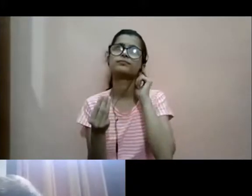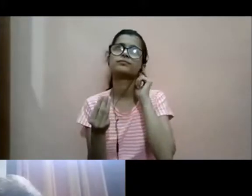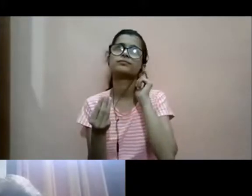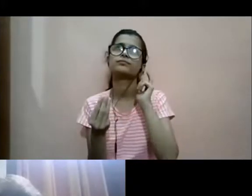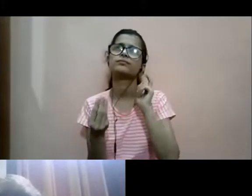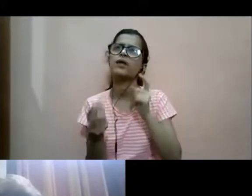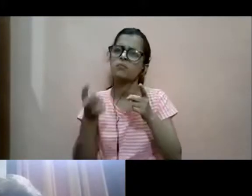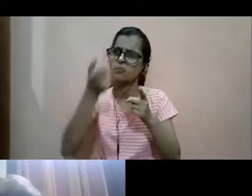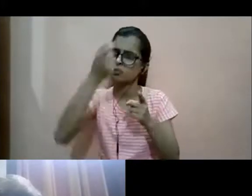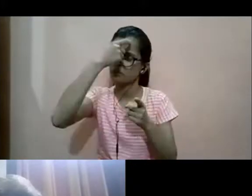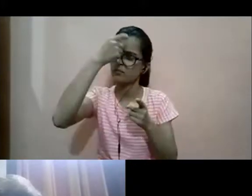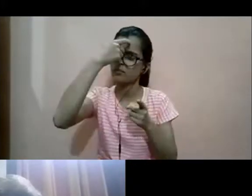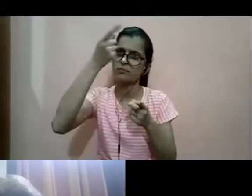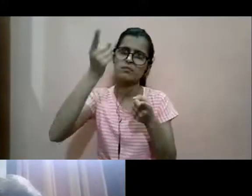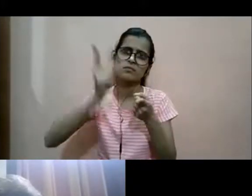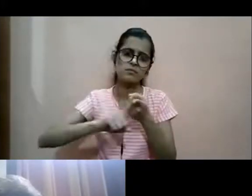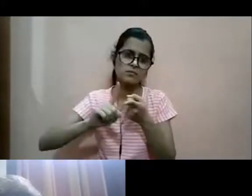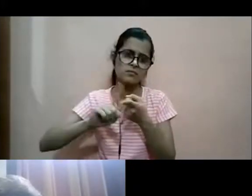problems with